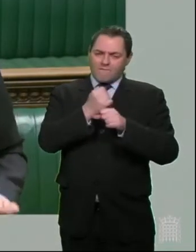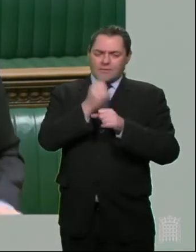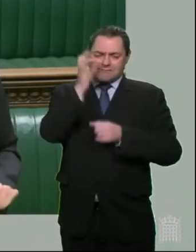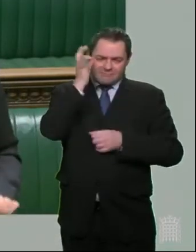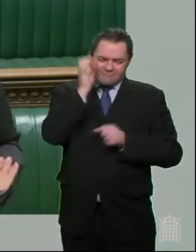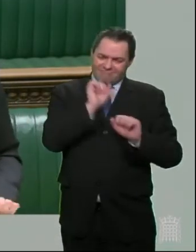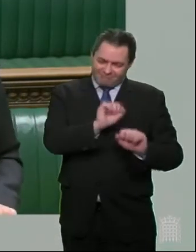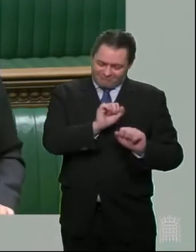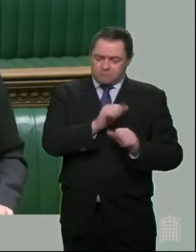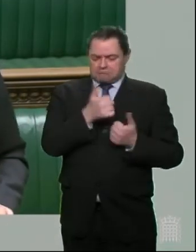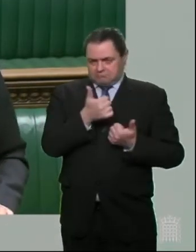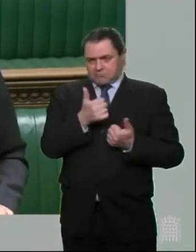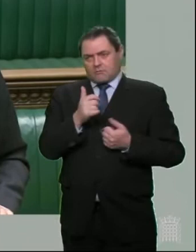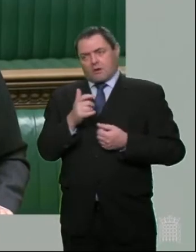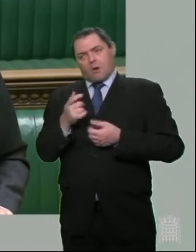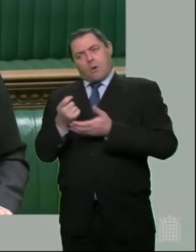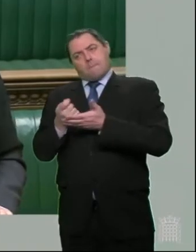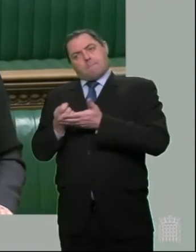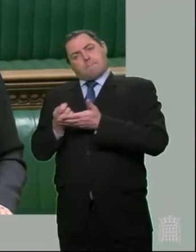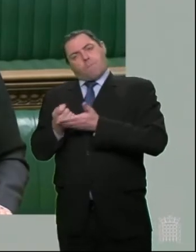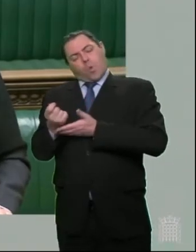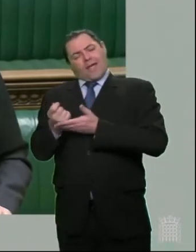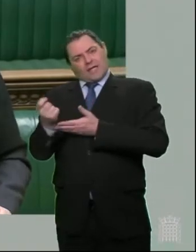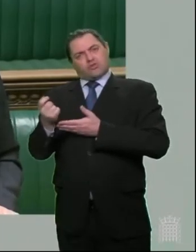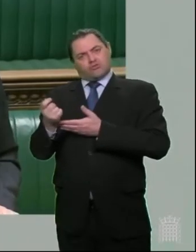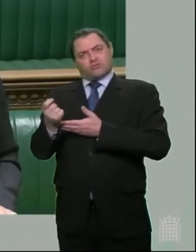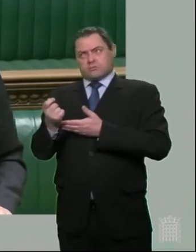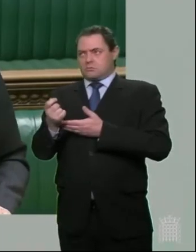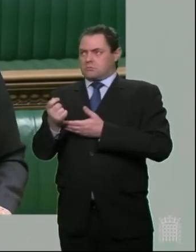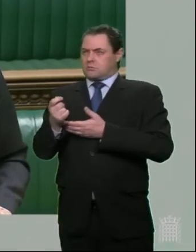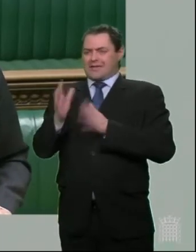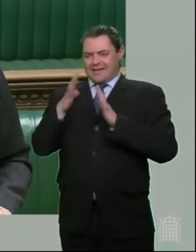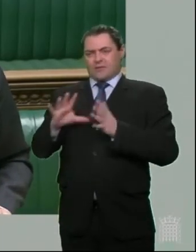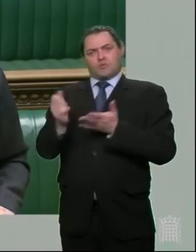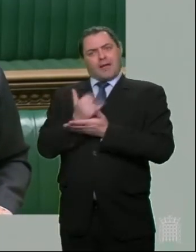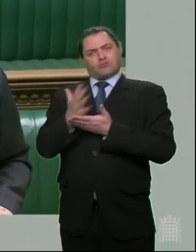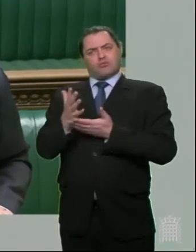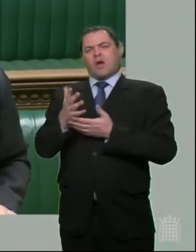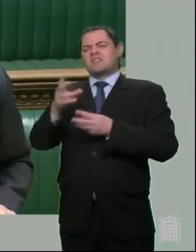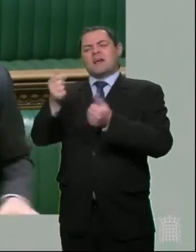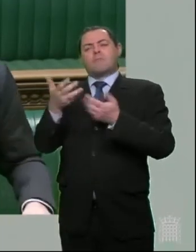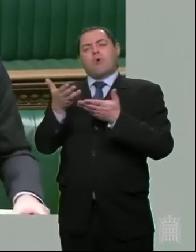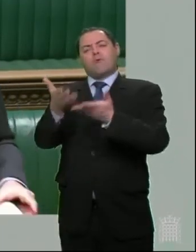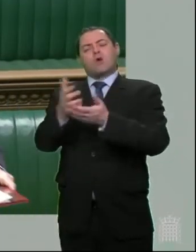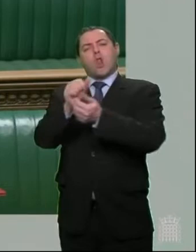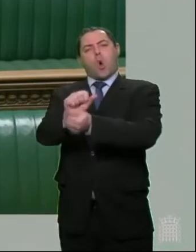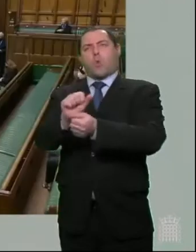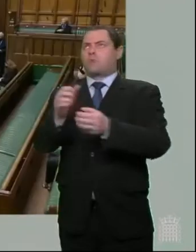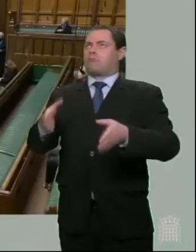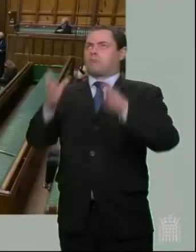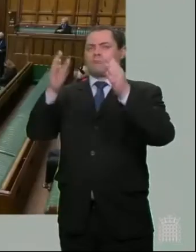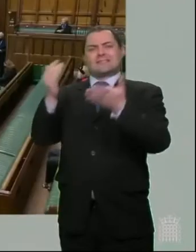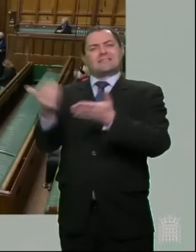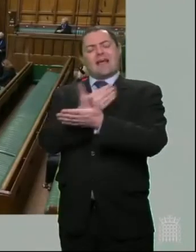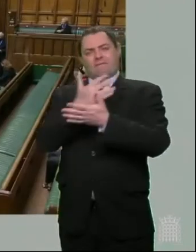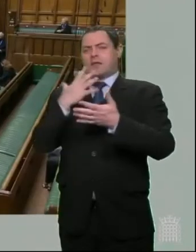companies do not unreasonably refuse mortgages on properties, Mr. Speaker, that are perfectly safe. Let's head to the